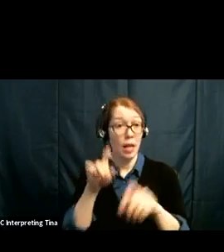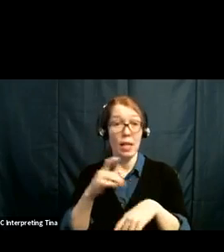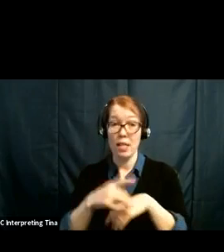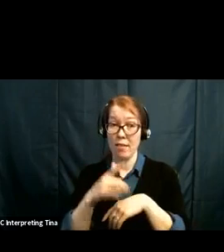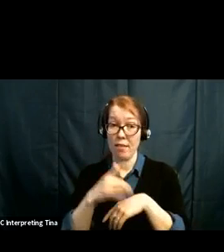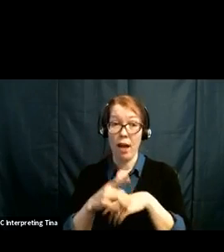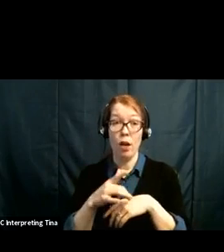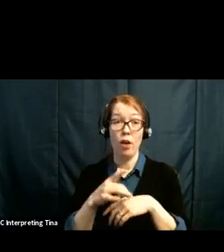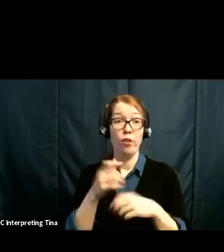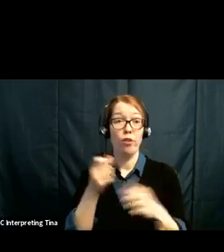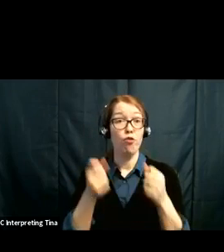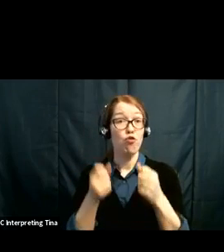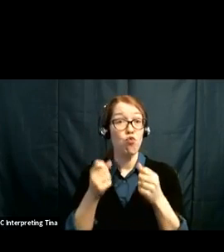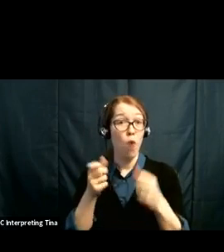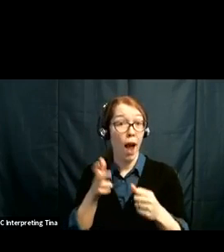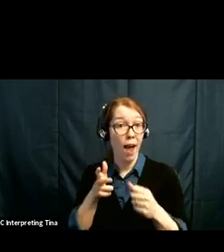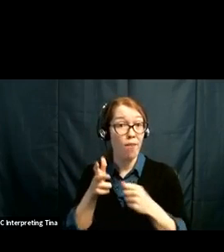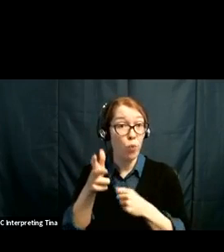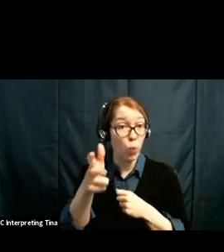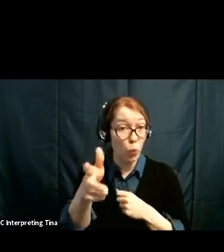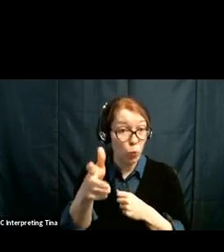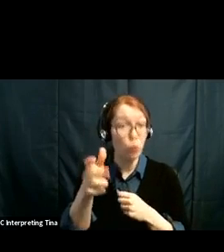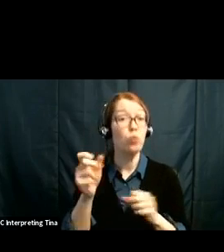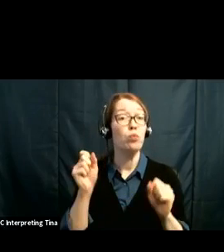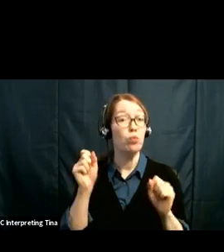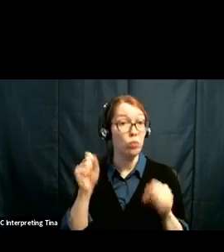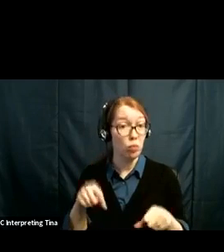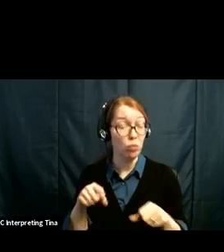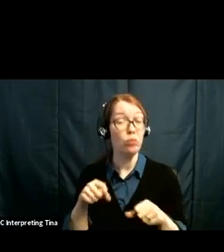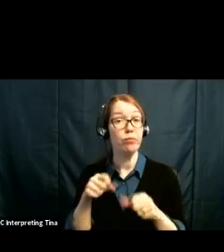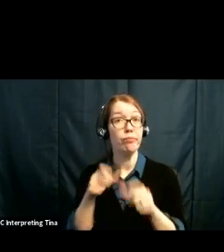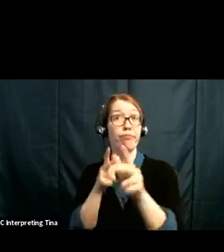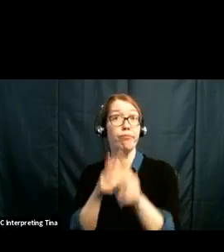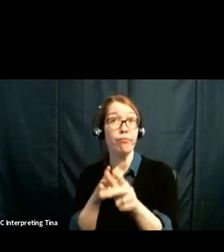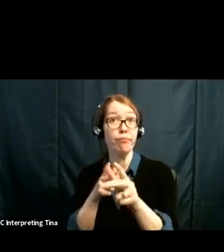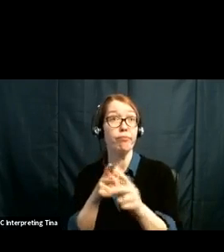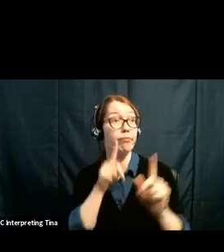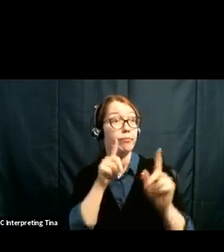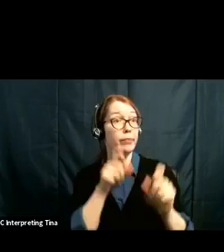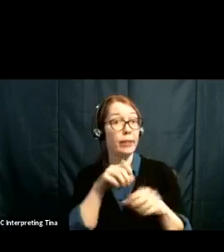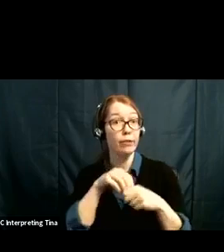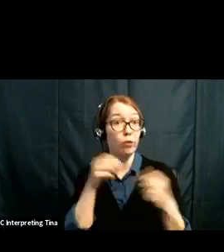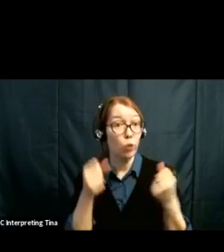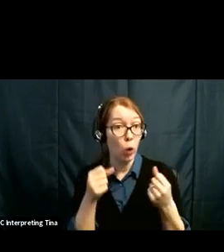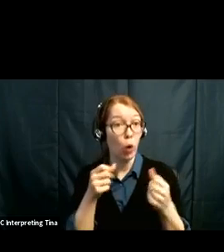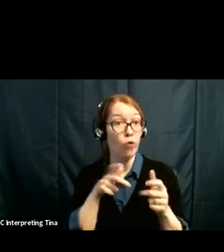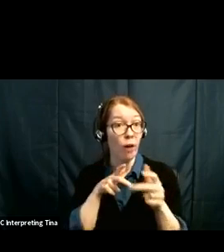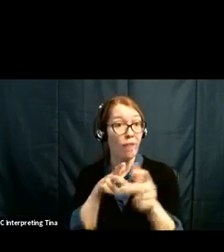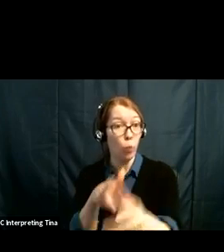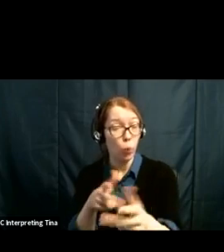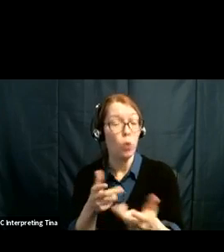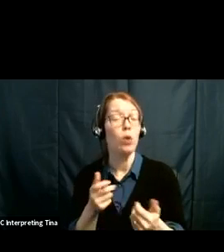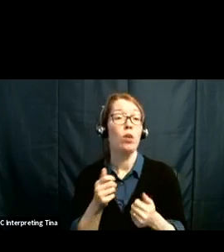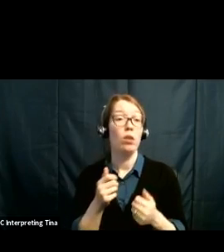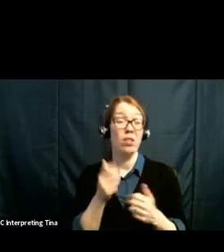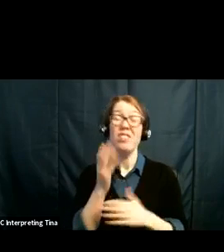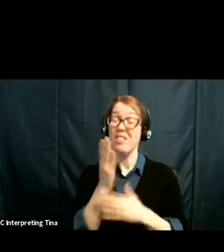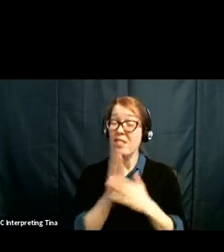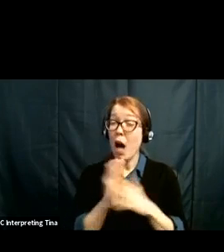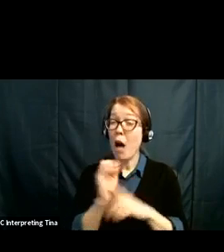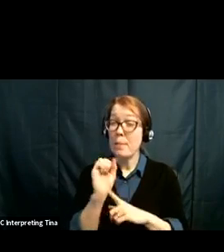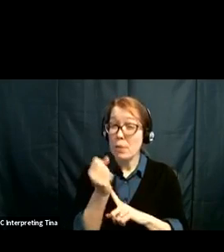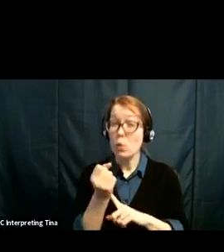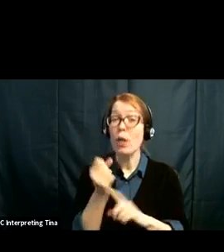through drive-through, and in some cases, you can go in and